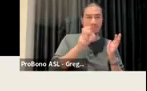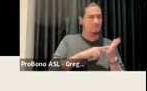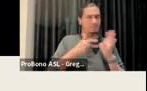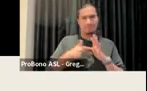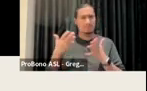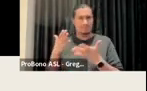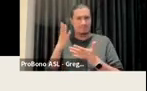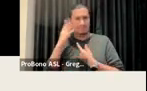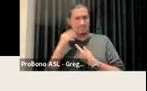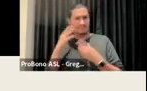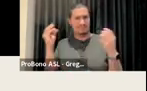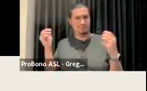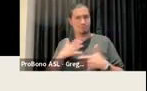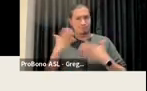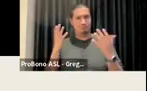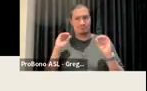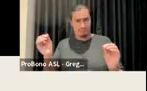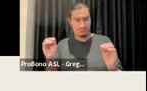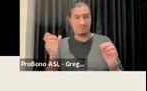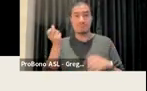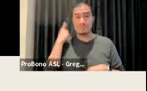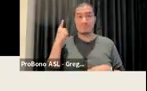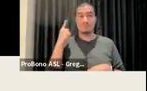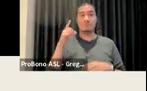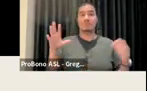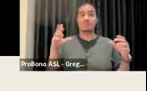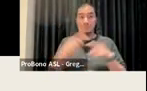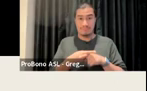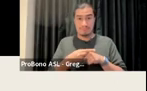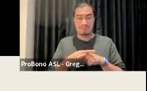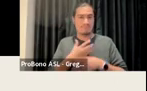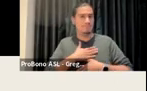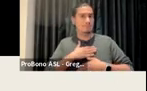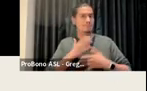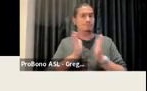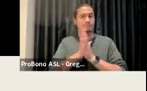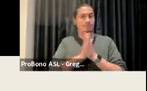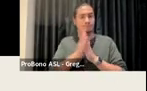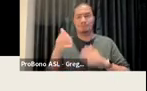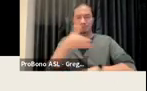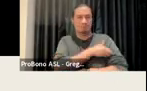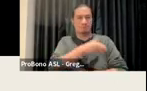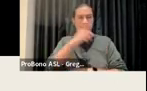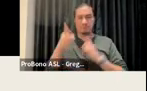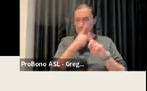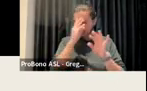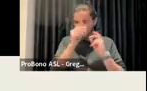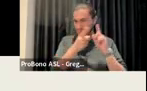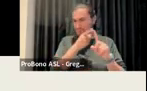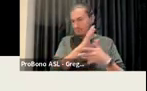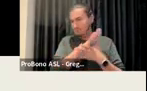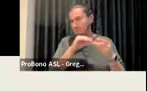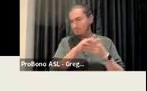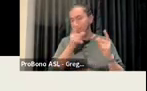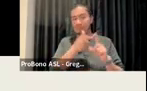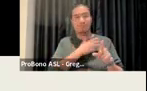joy. Inherent conflict is interesting. Inherent conflict is compelling. When I think about the most interesting stories that I've been told by my